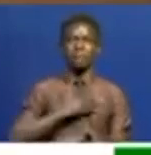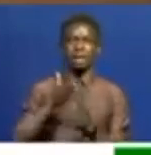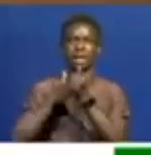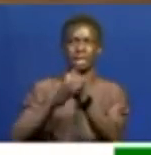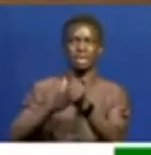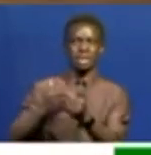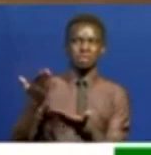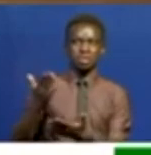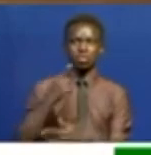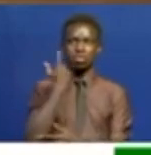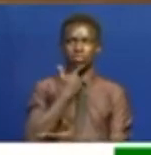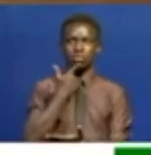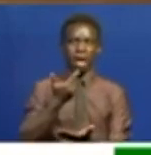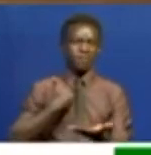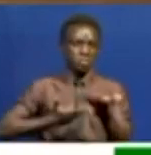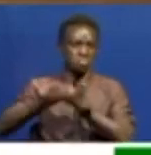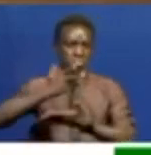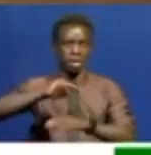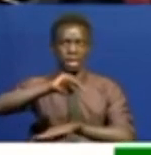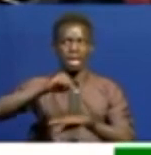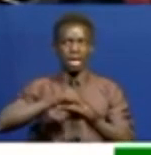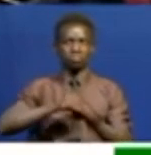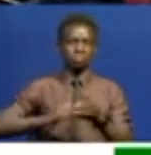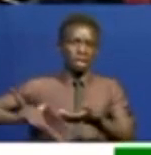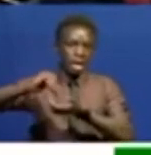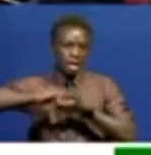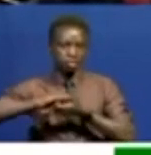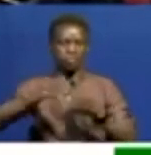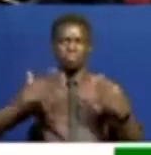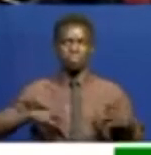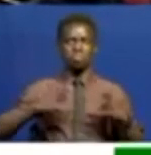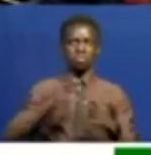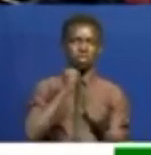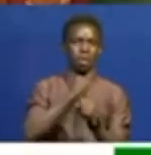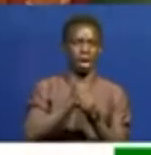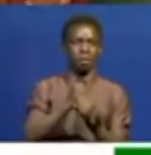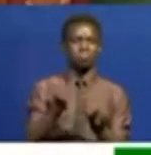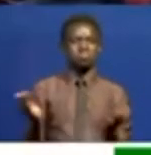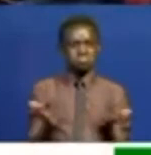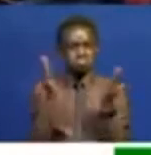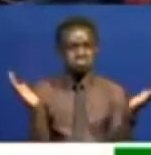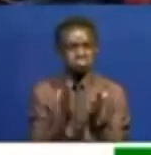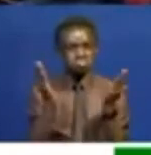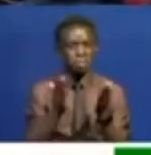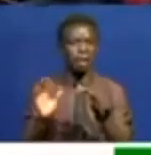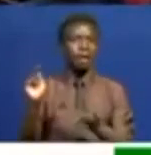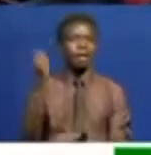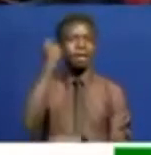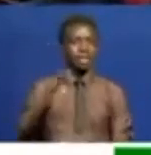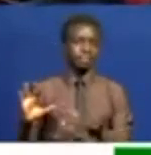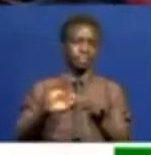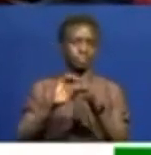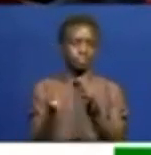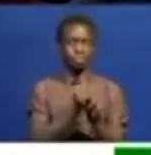engaged and encouraged all of us to keep up the noble work of bringing Kenyans together. The technical team of the National